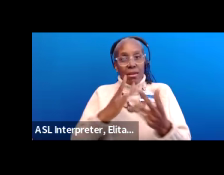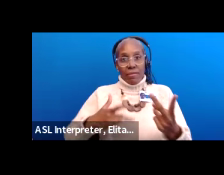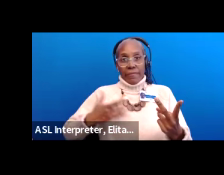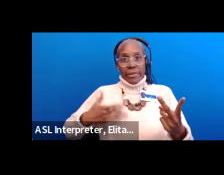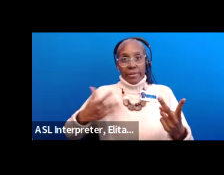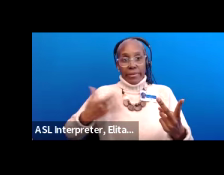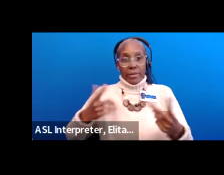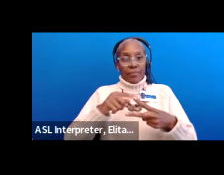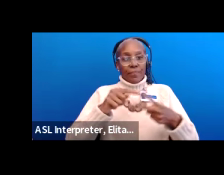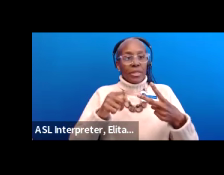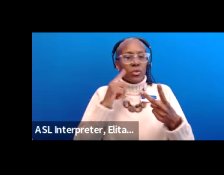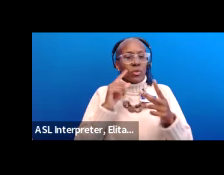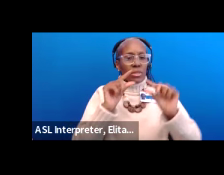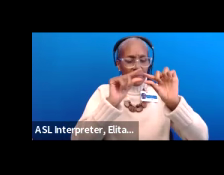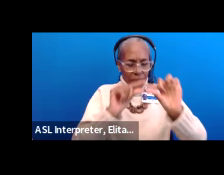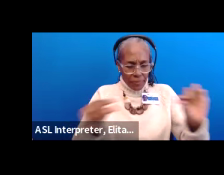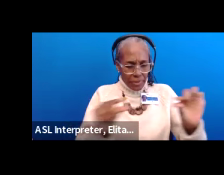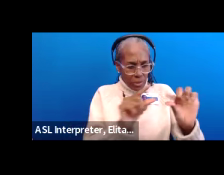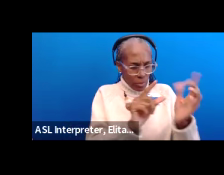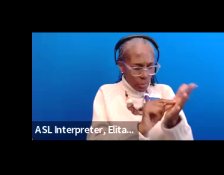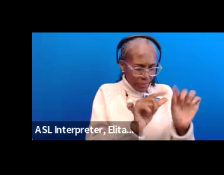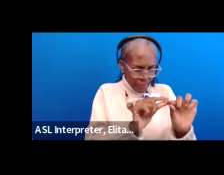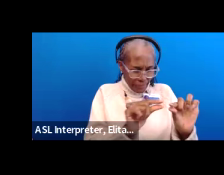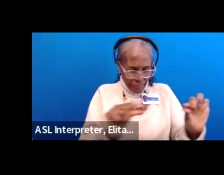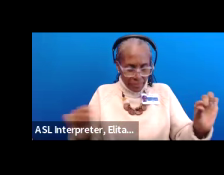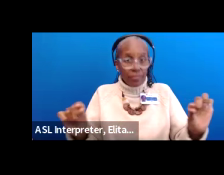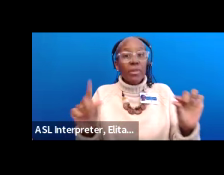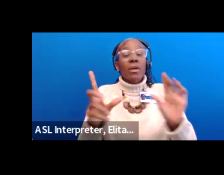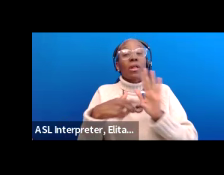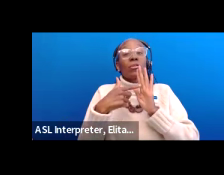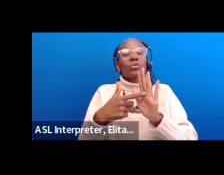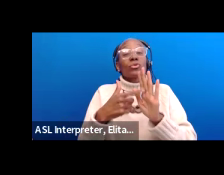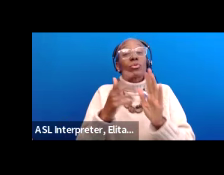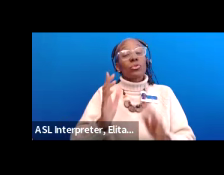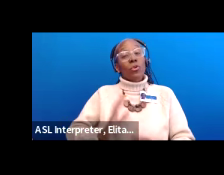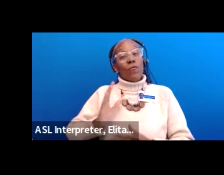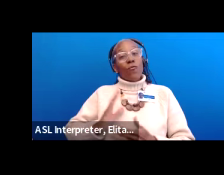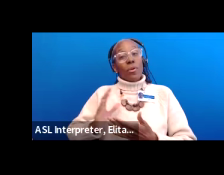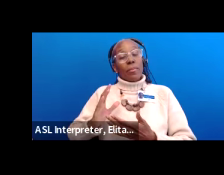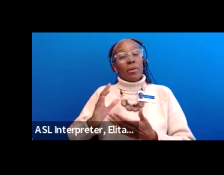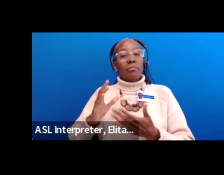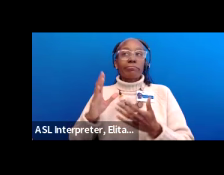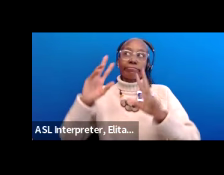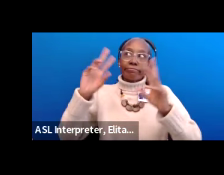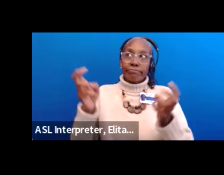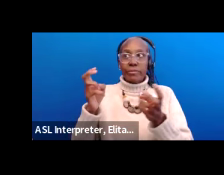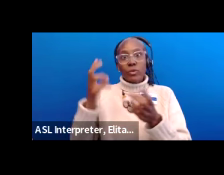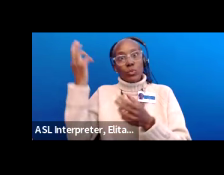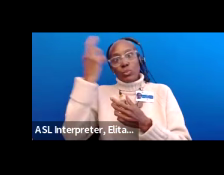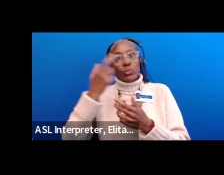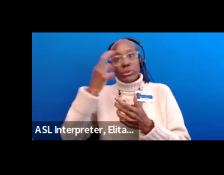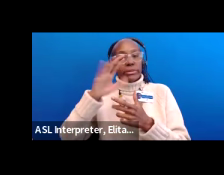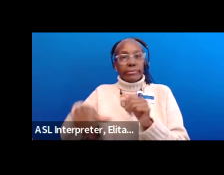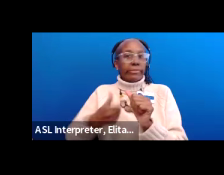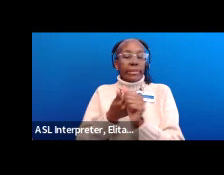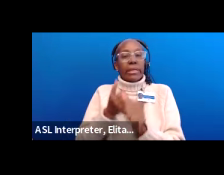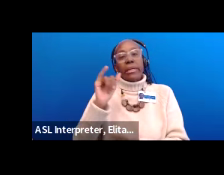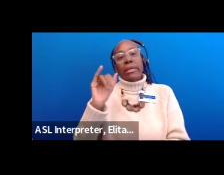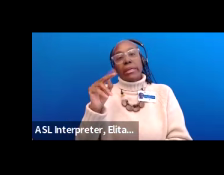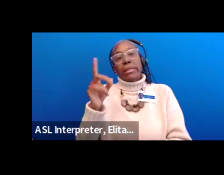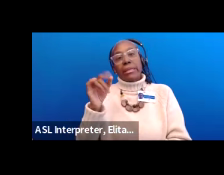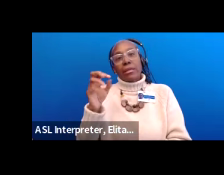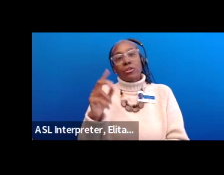might see some small print here that details the formal indication statement from FDA. My